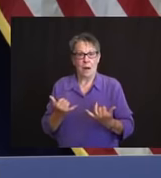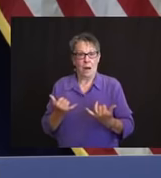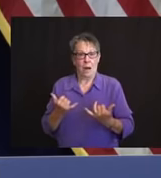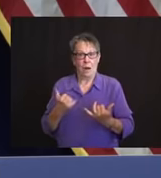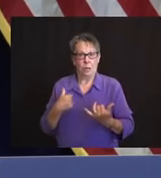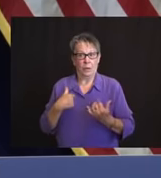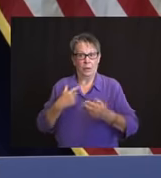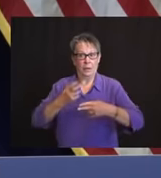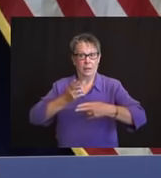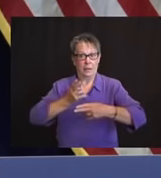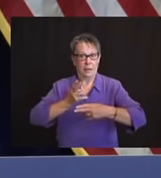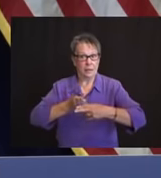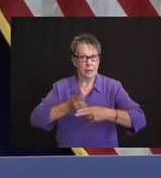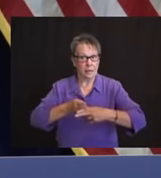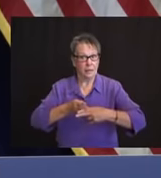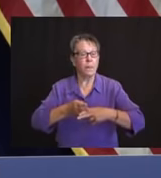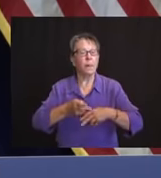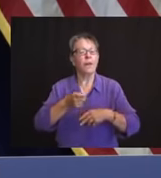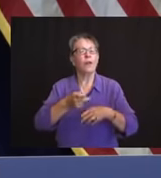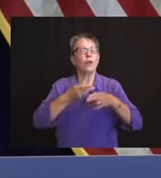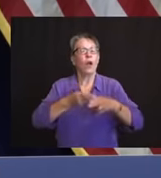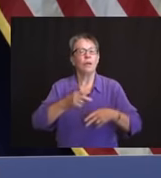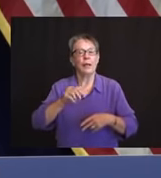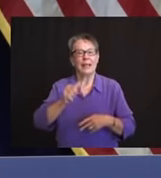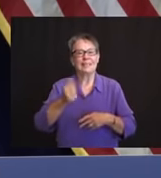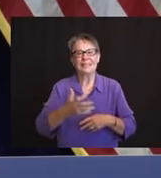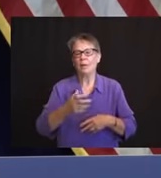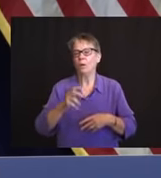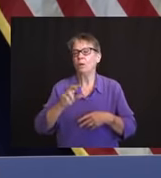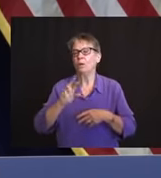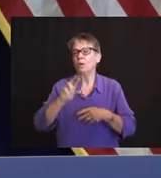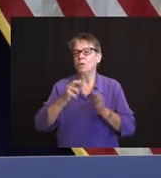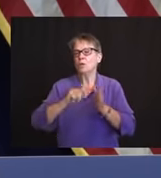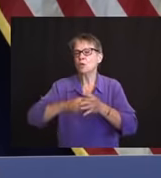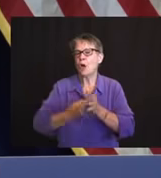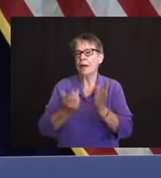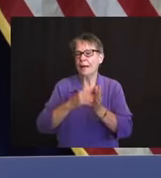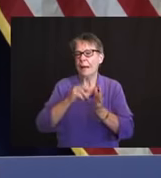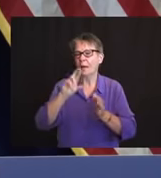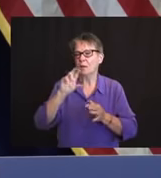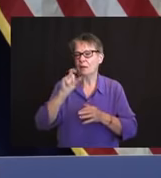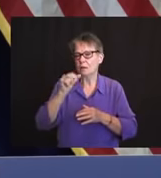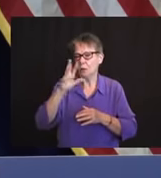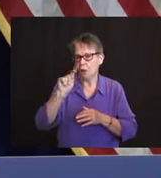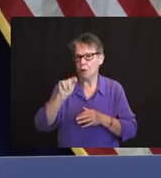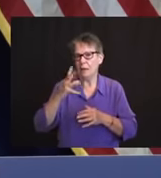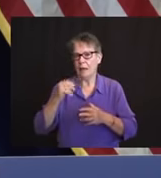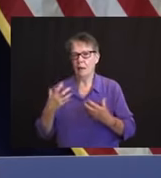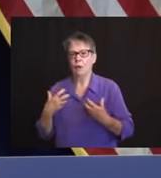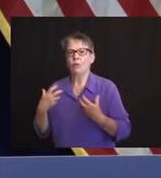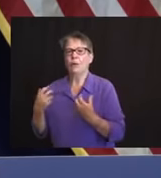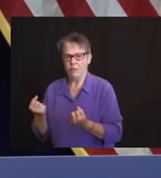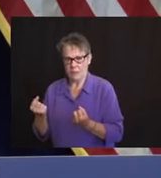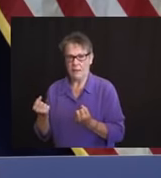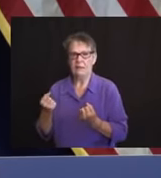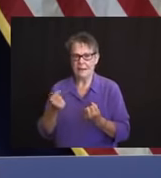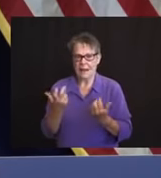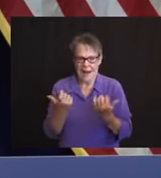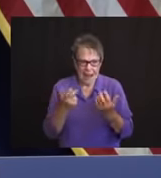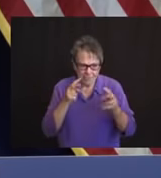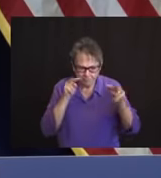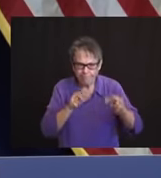we are forming. It's going to be made up of members of the Atlantic City Executive Council and key stakeholders